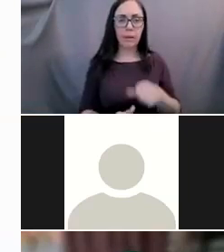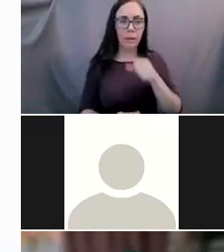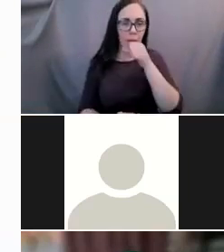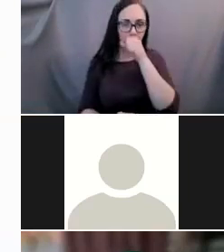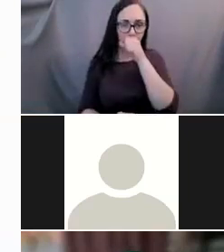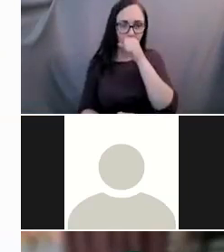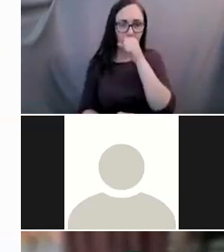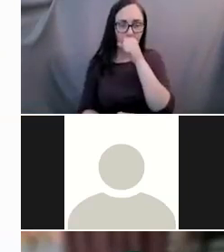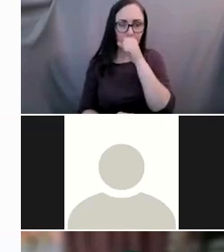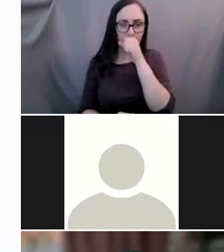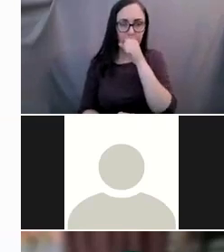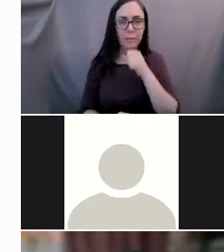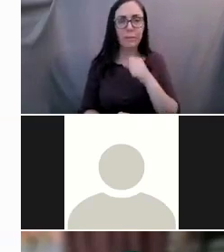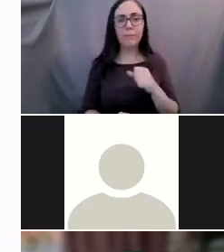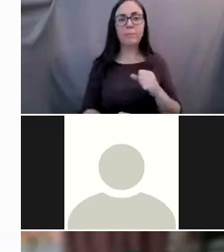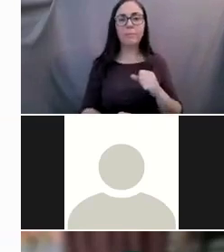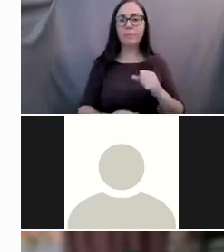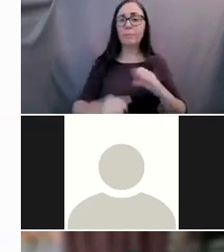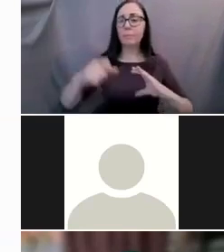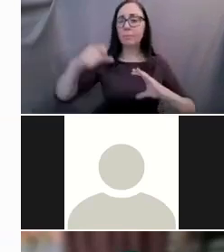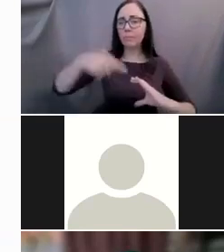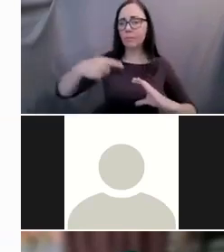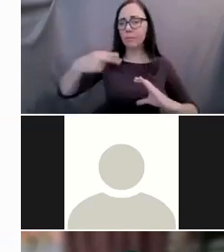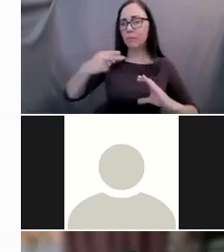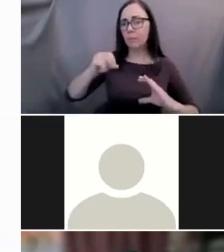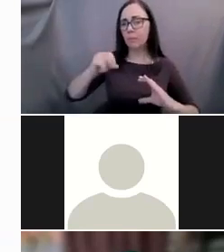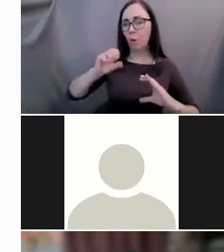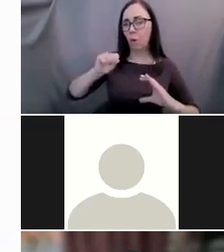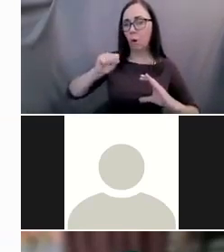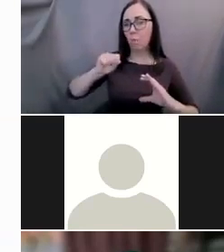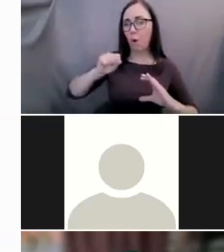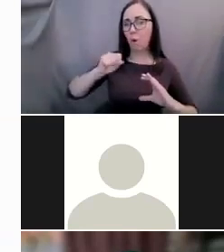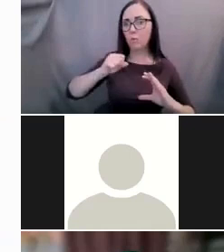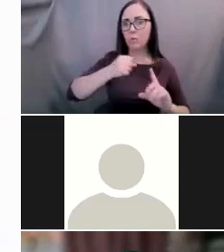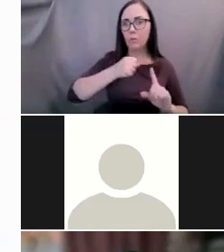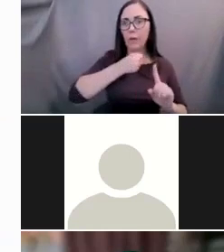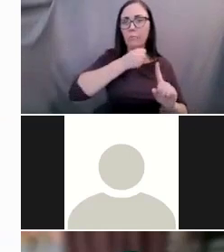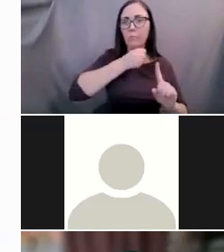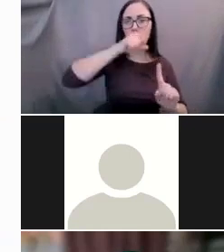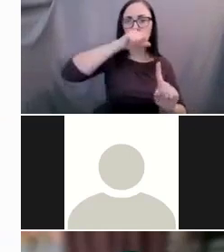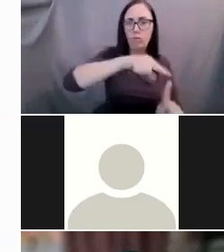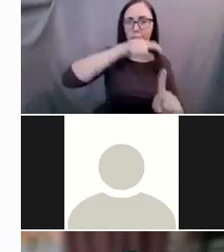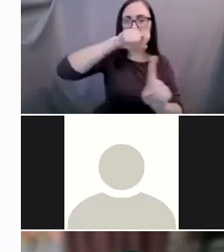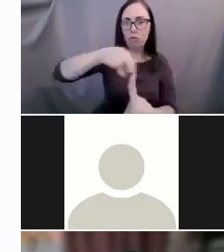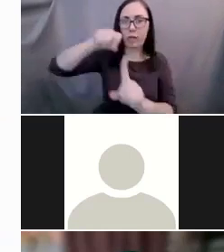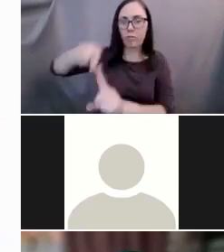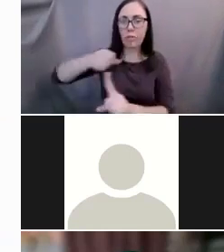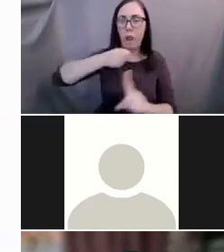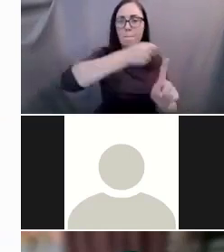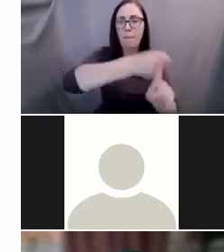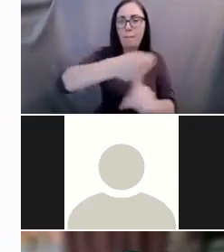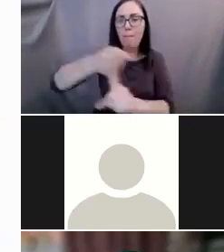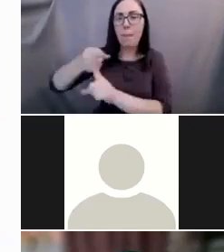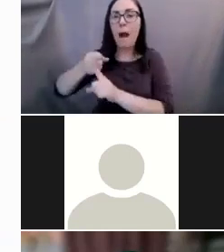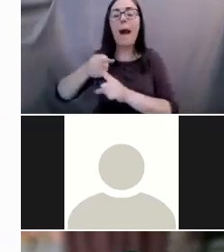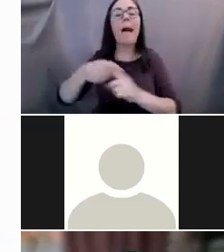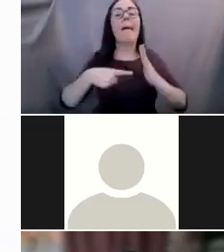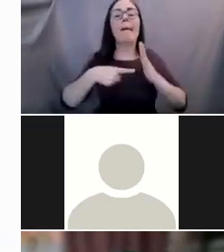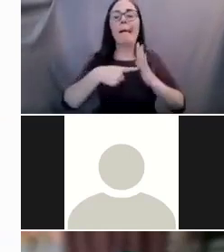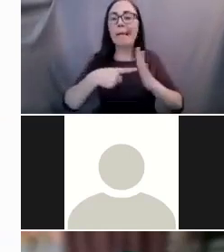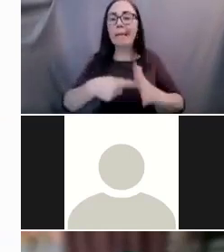And then those hormones activate everything else in our body. So, for example, it can cause fast